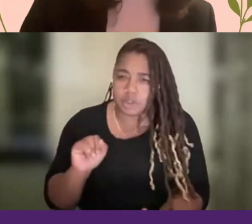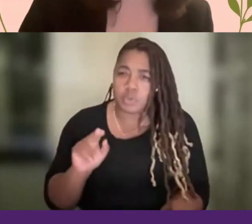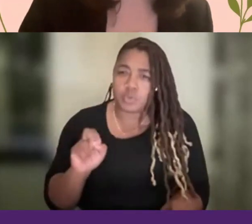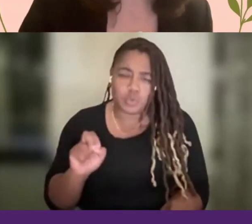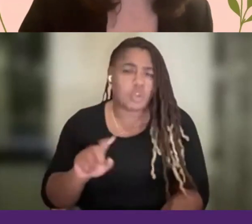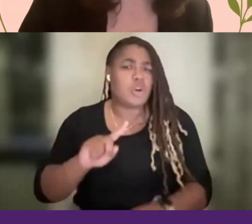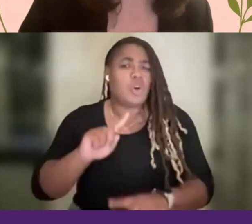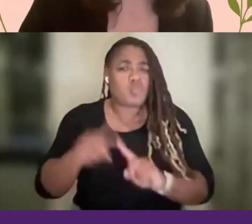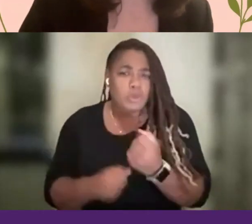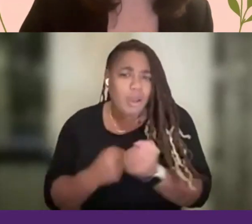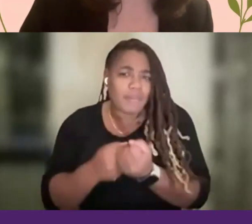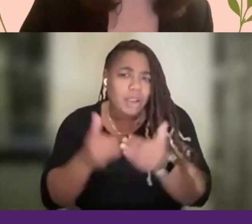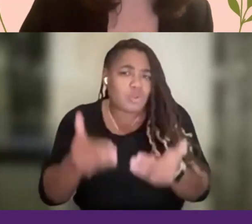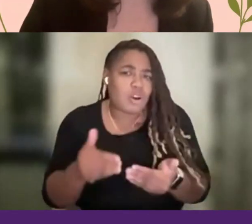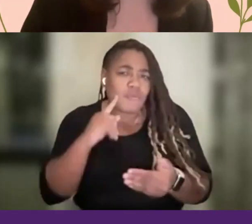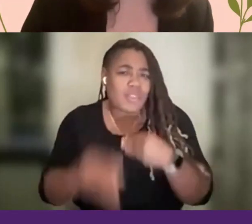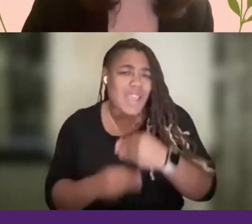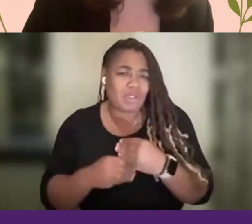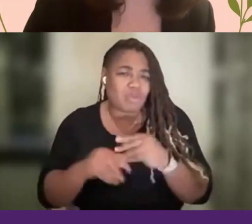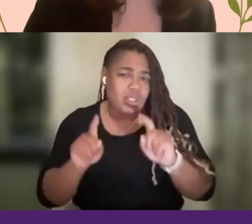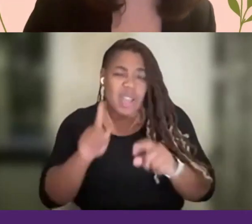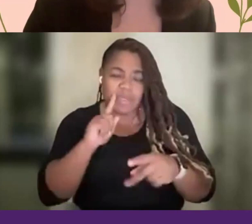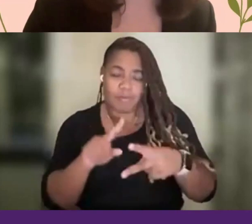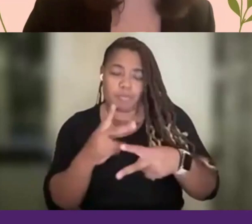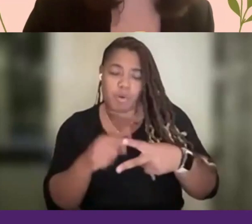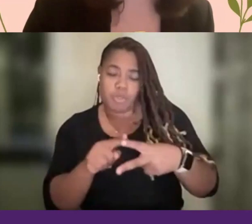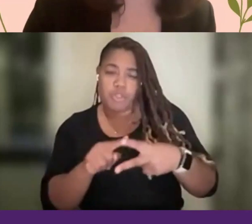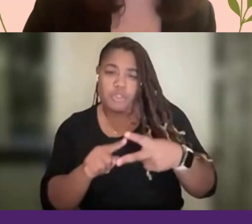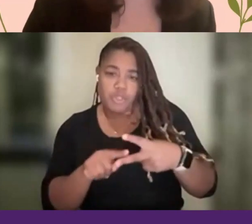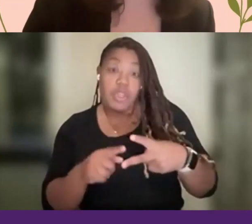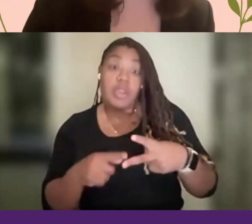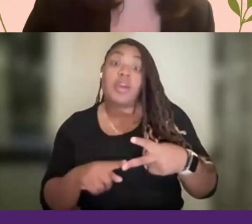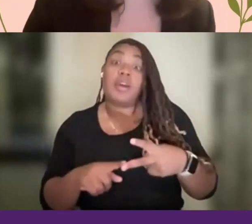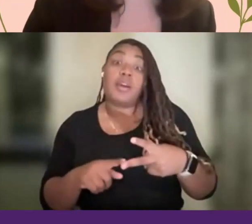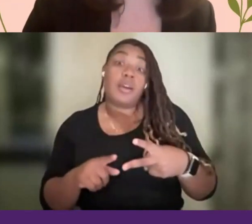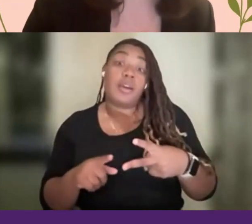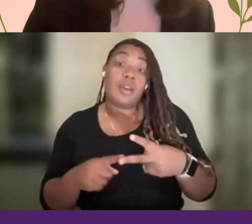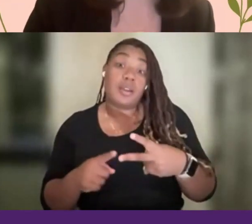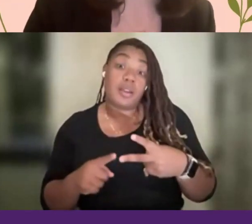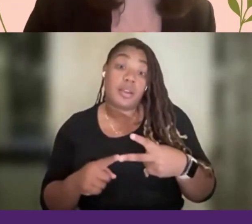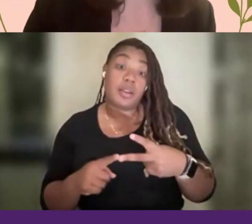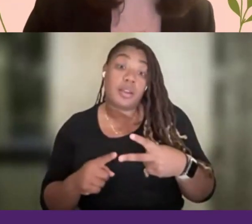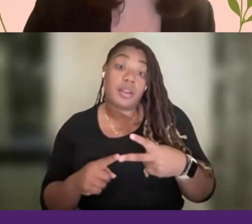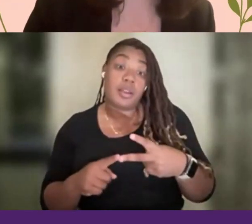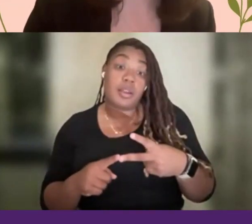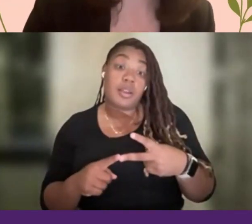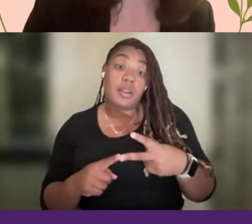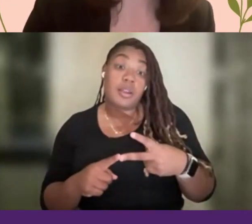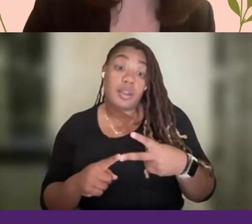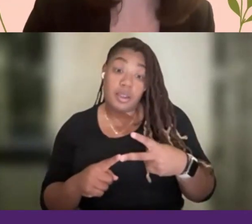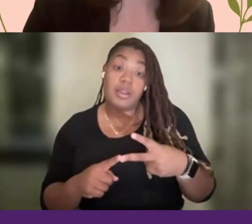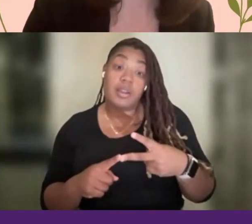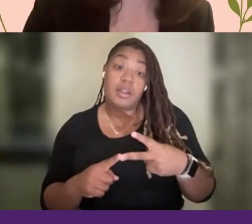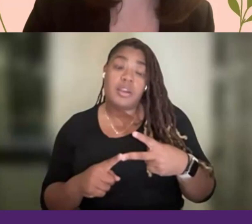test? And I think this can be combined. So when to advocate for that extra test, what other tests to do? And do they